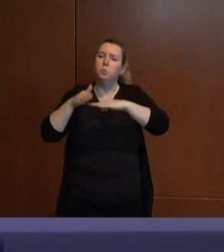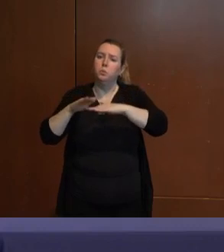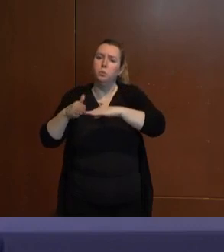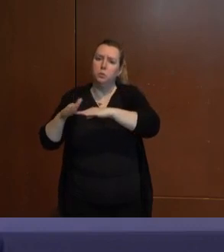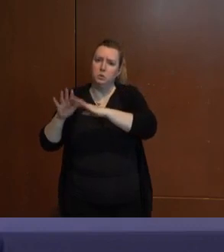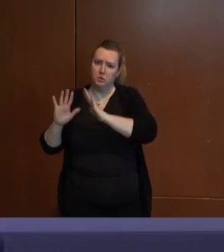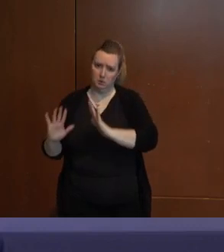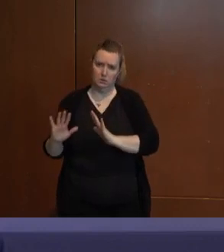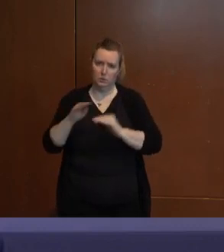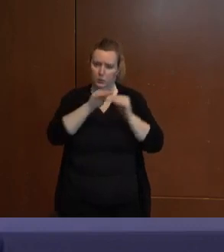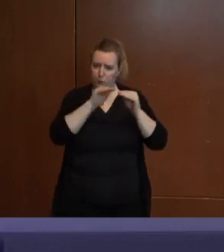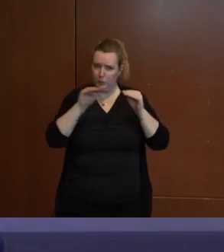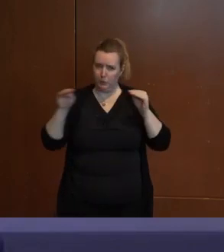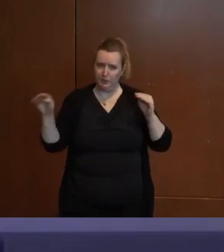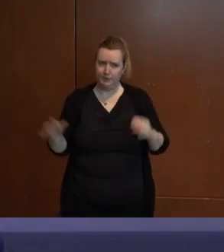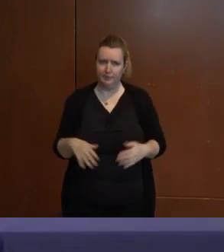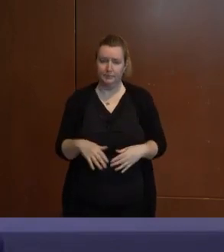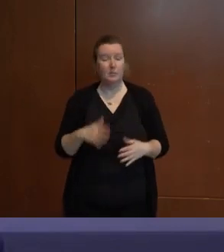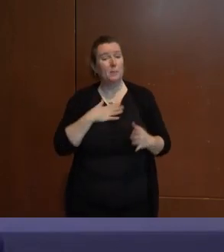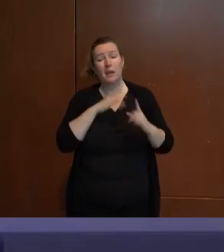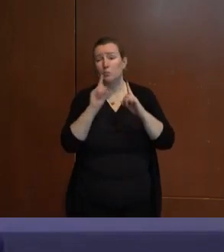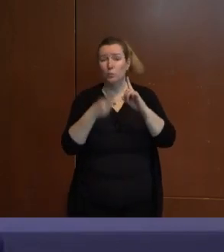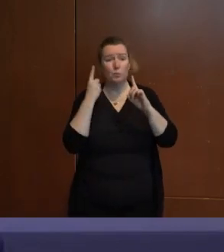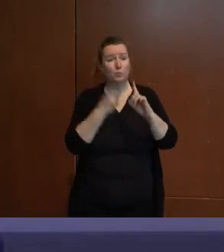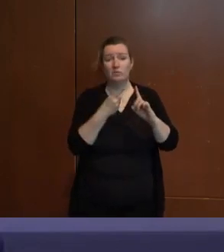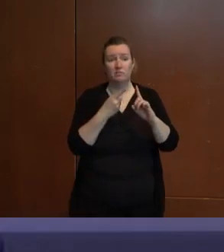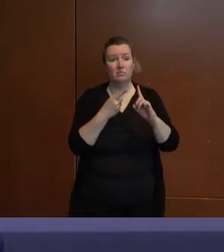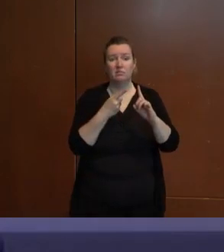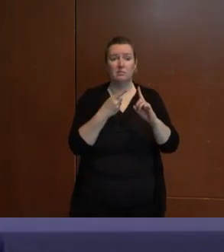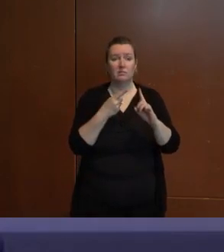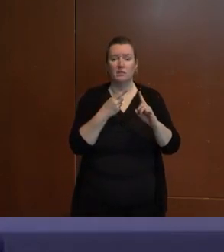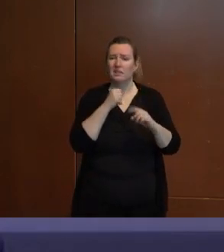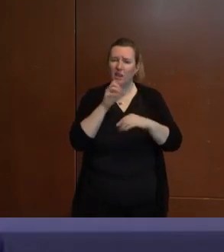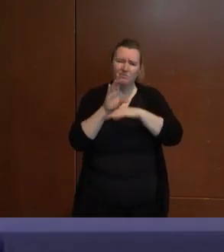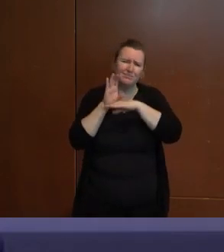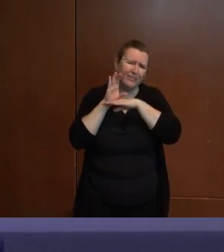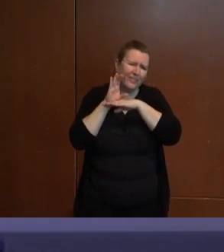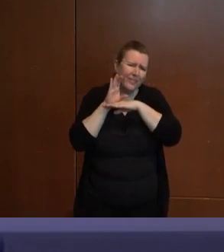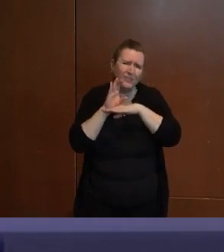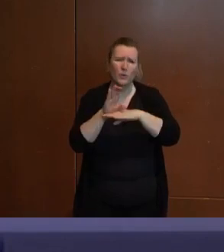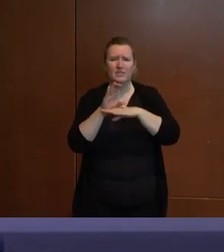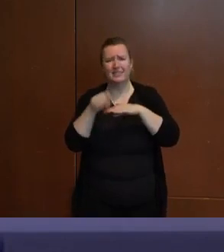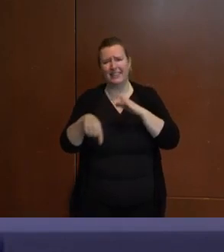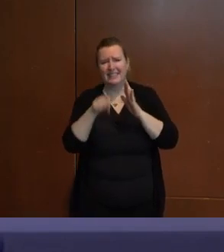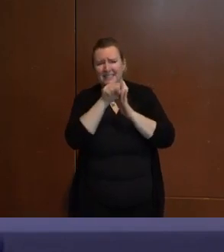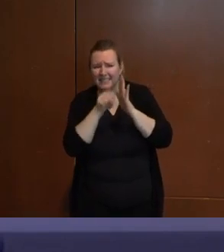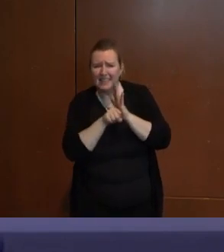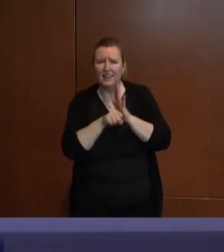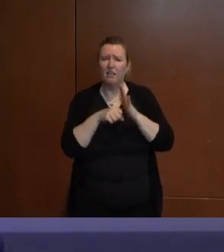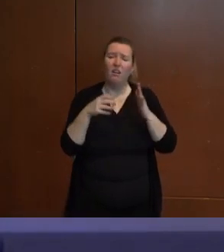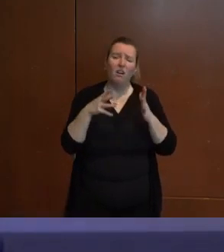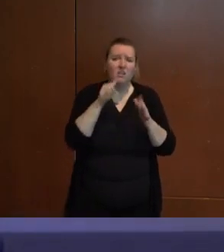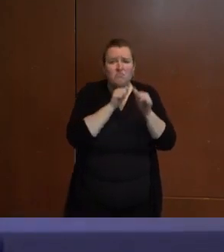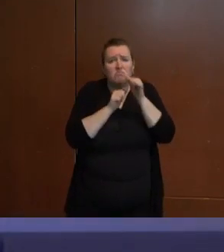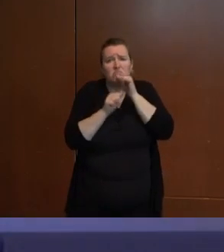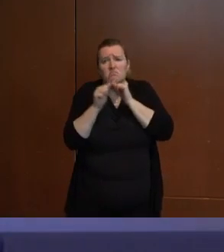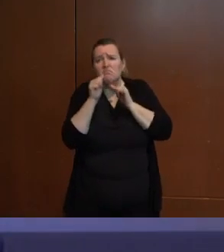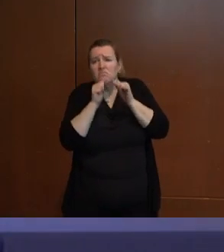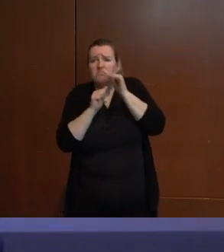go through hell and back to flatten that curve. You could put the curve back up if you could, to smash that darn curve down and all